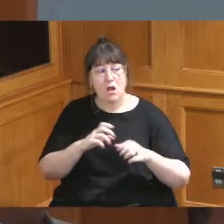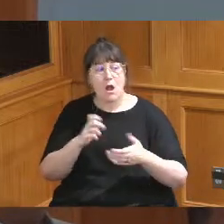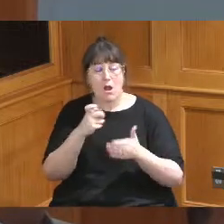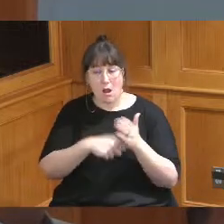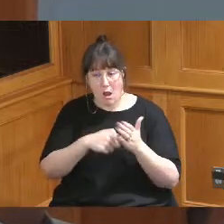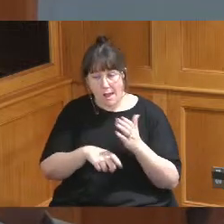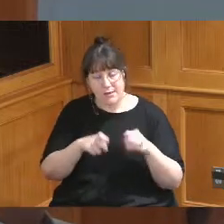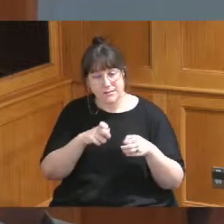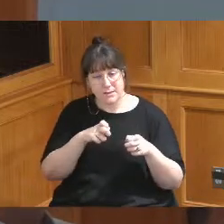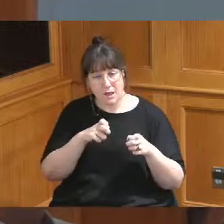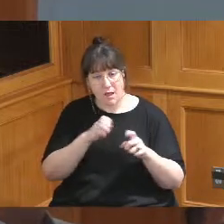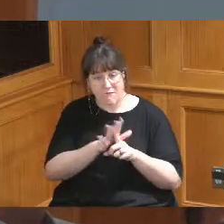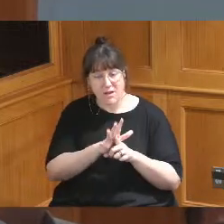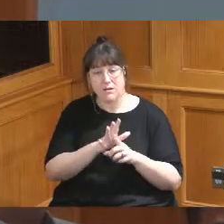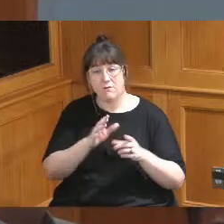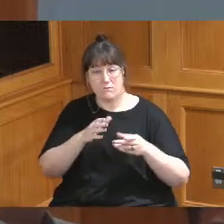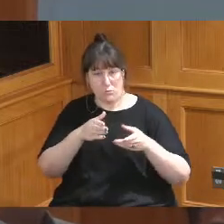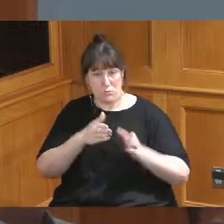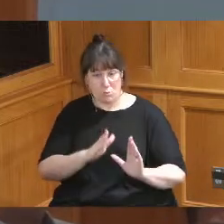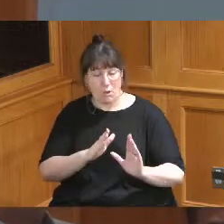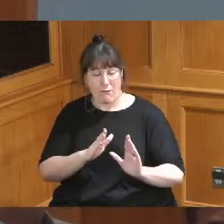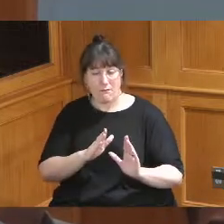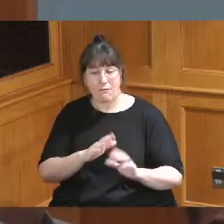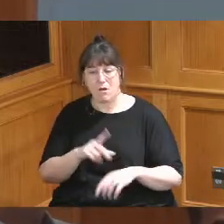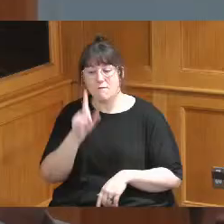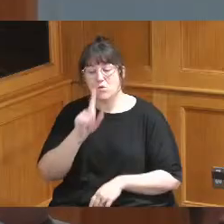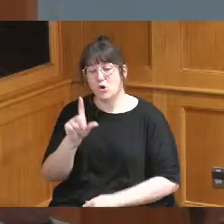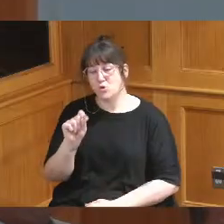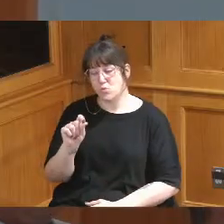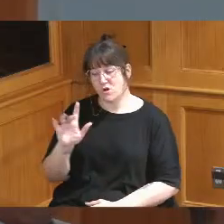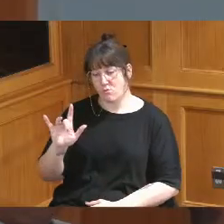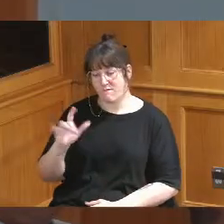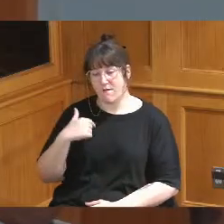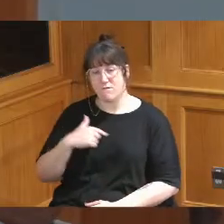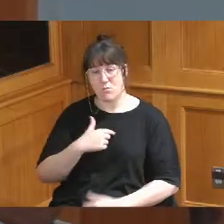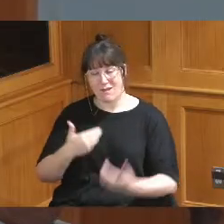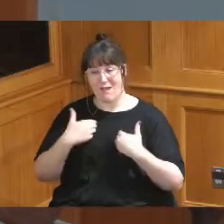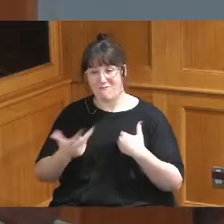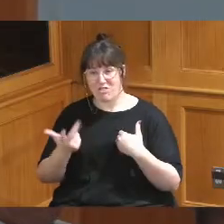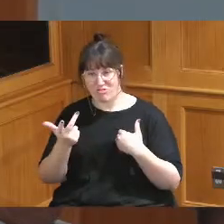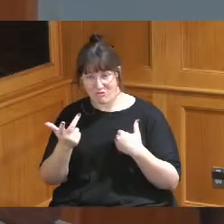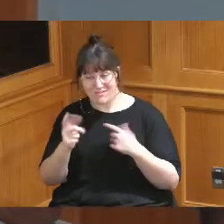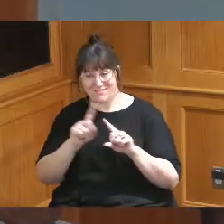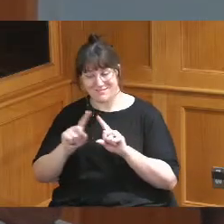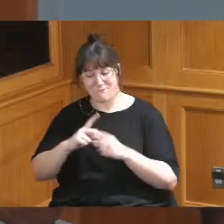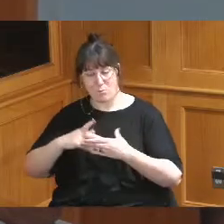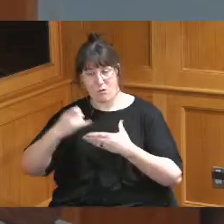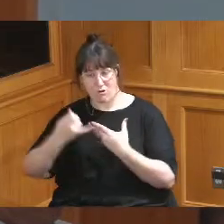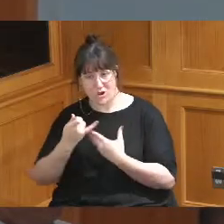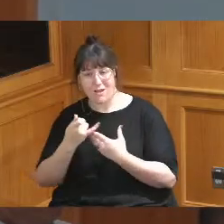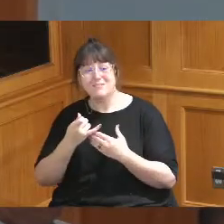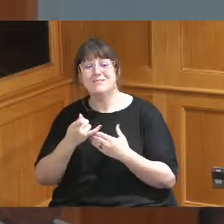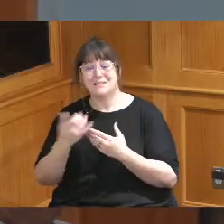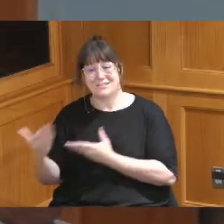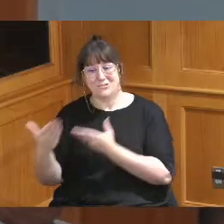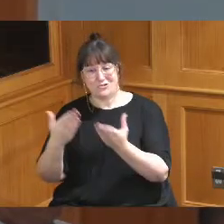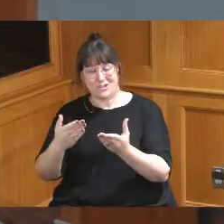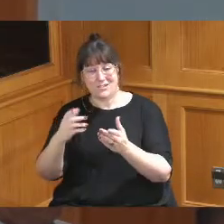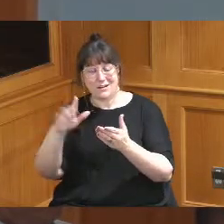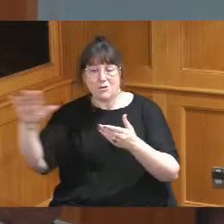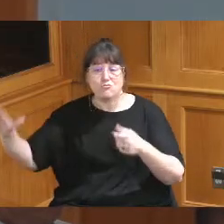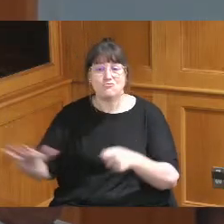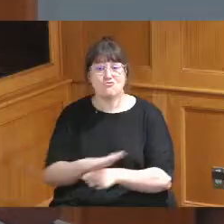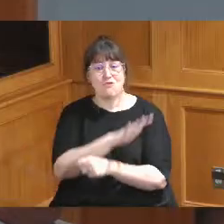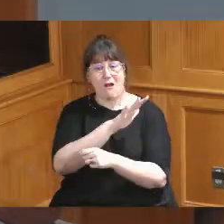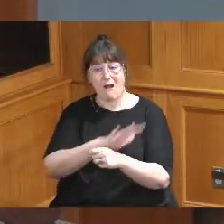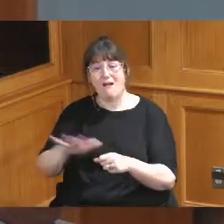practical way. For 2025, we are presenting 13 projects proposed by the municipalities across Hamilton County.